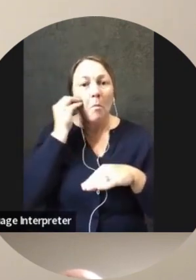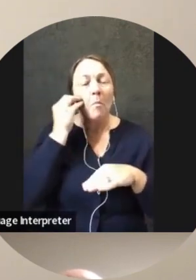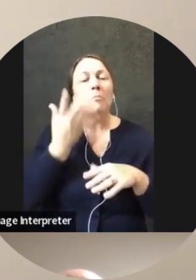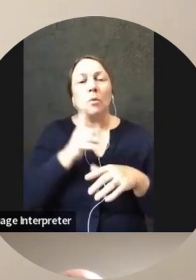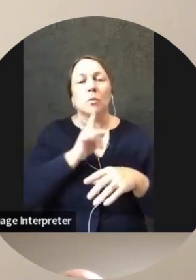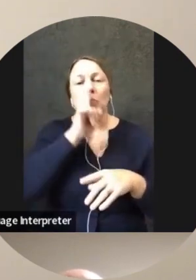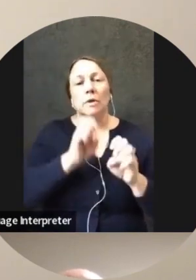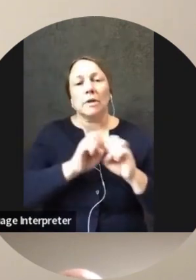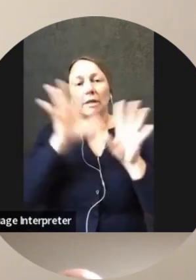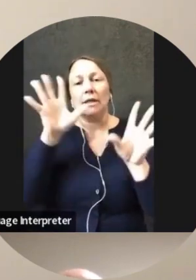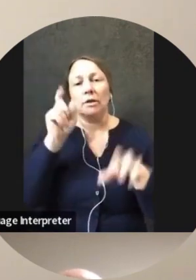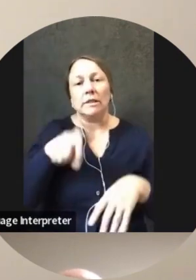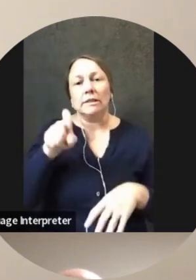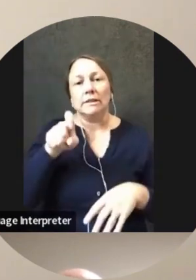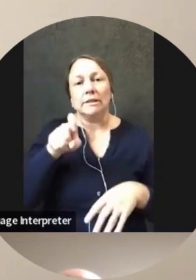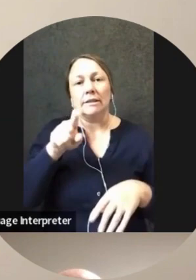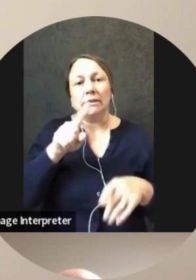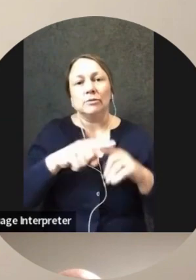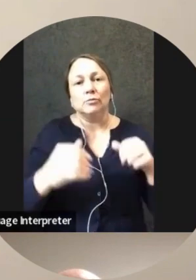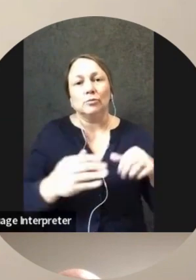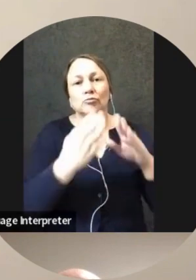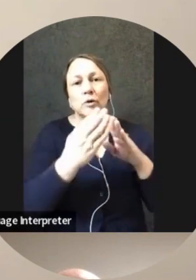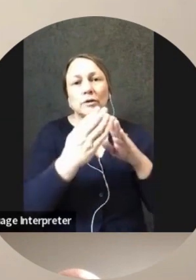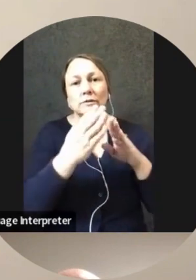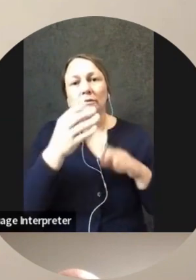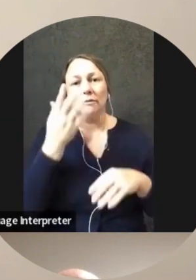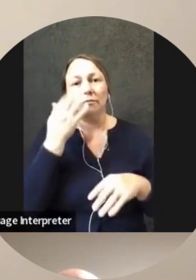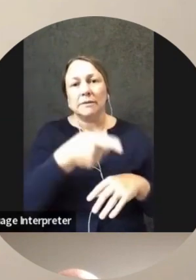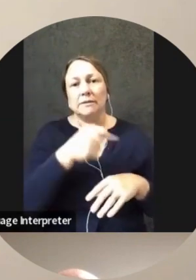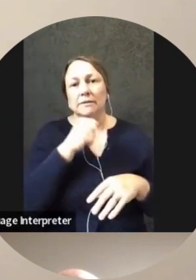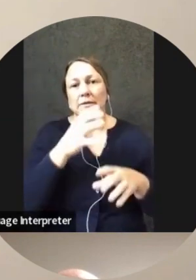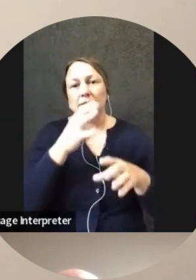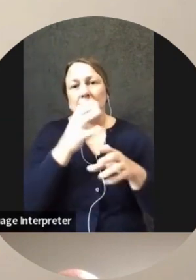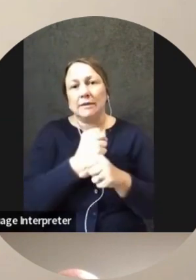need to address it, and the student's not receiving FAPE at that time.